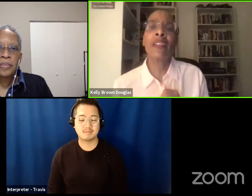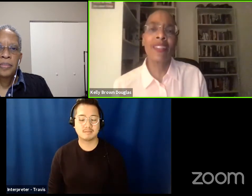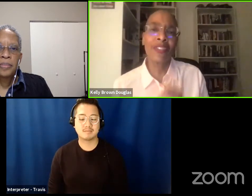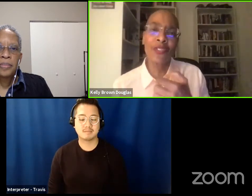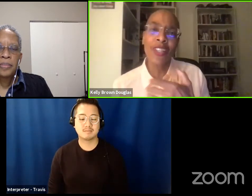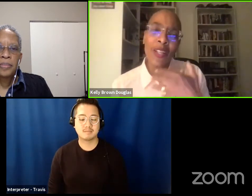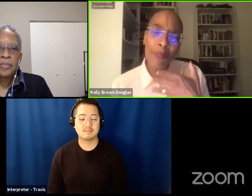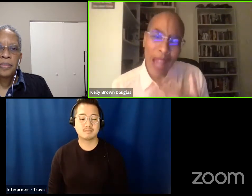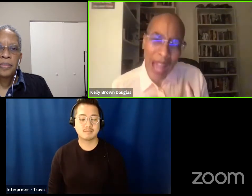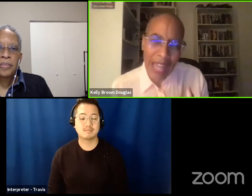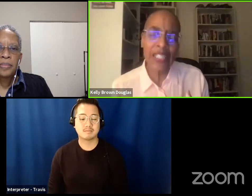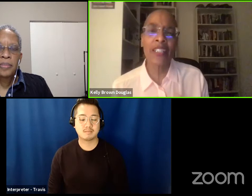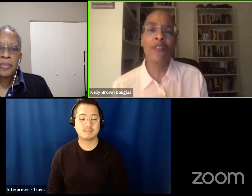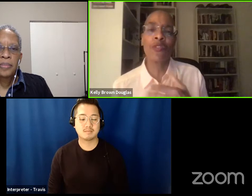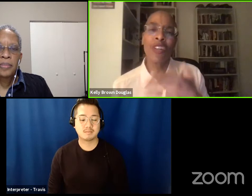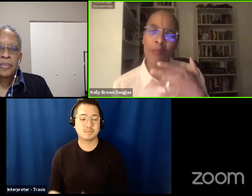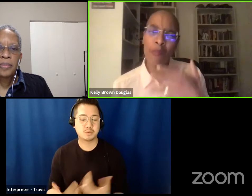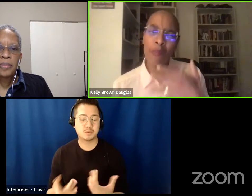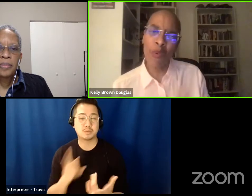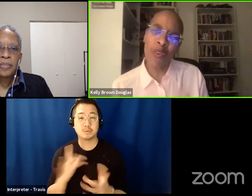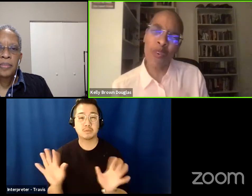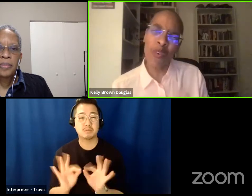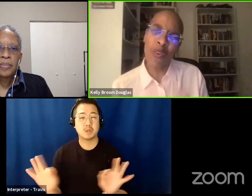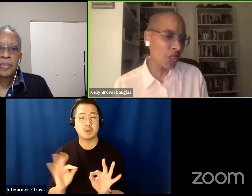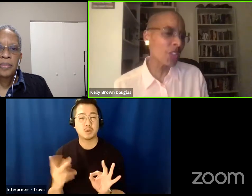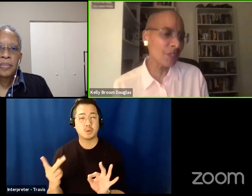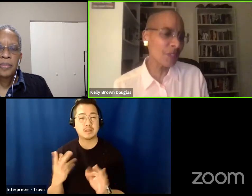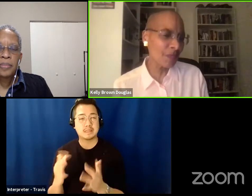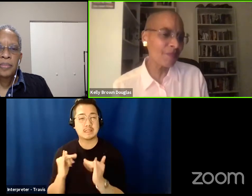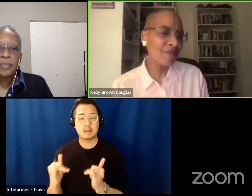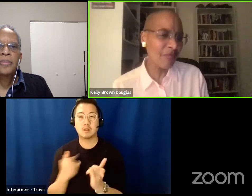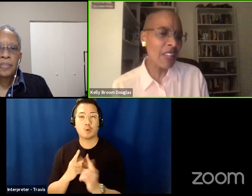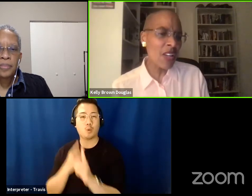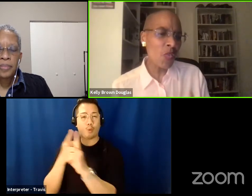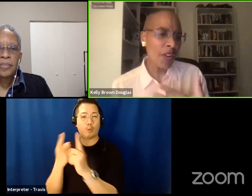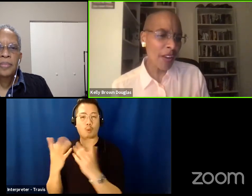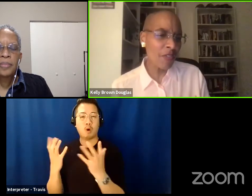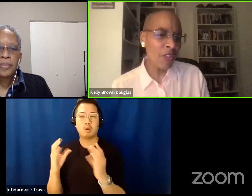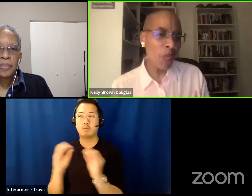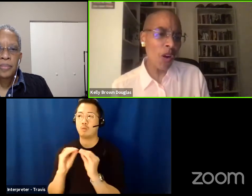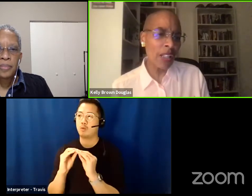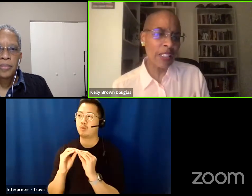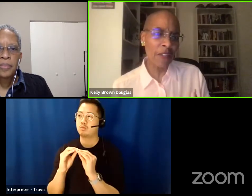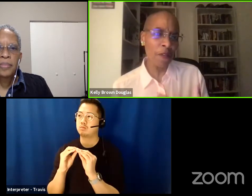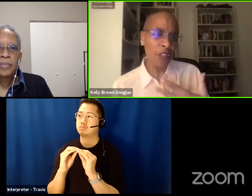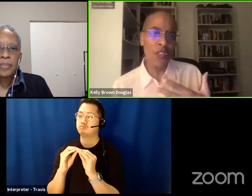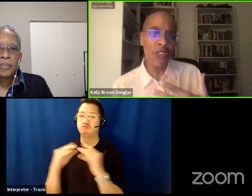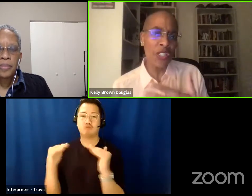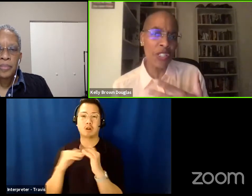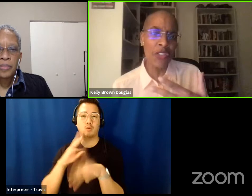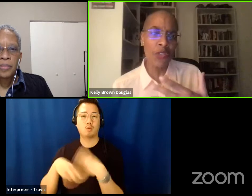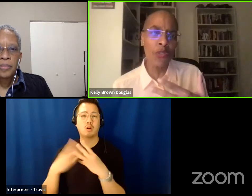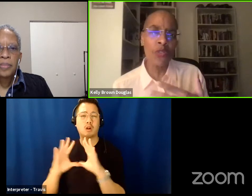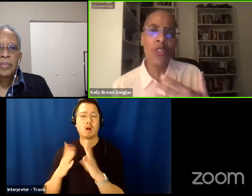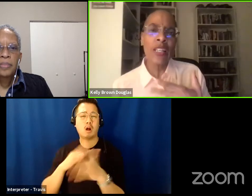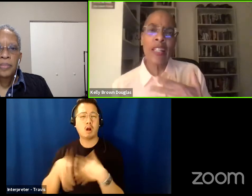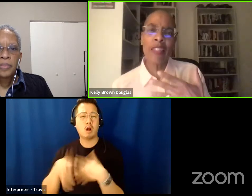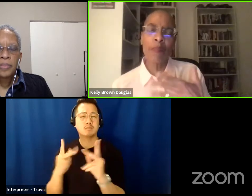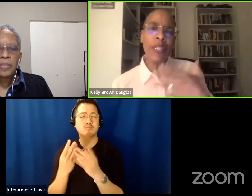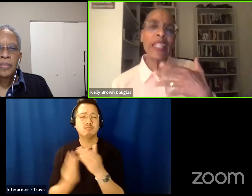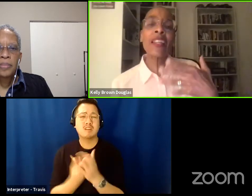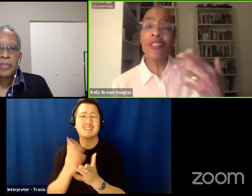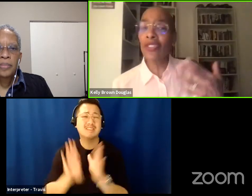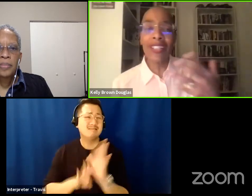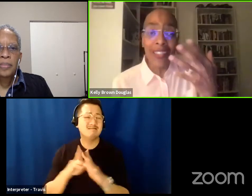common this passion for a more just world where everyone can flourish into